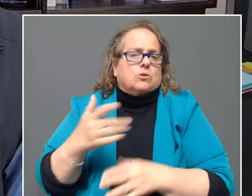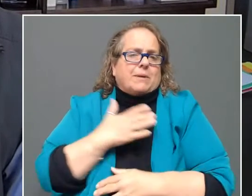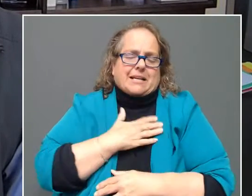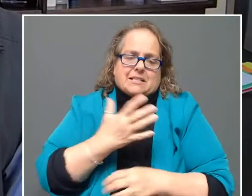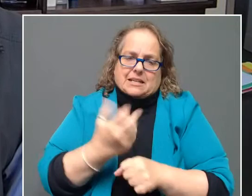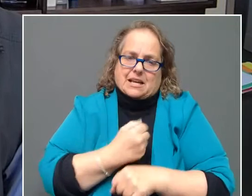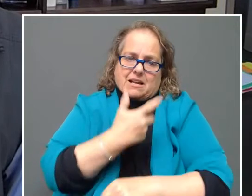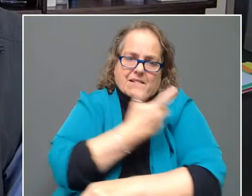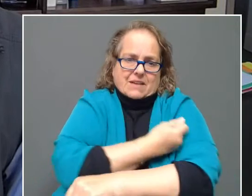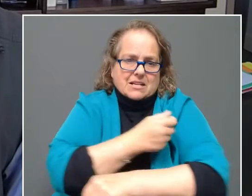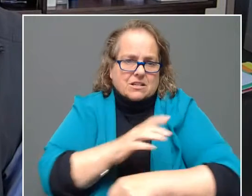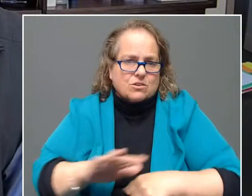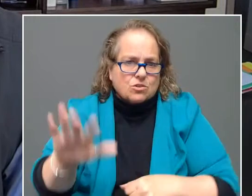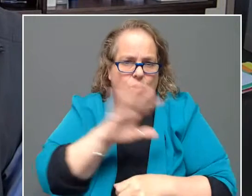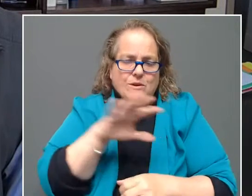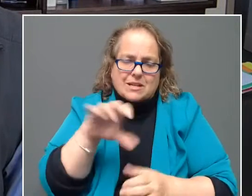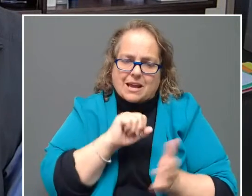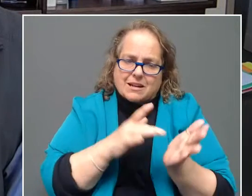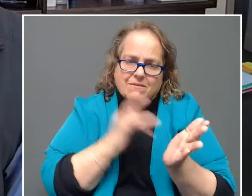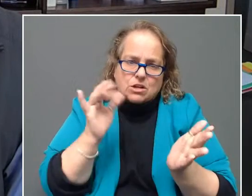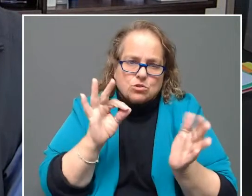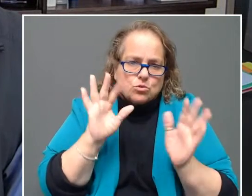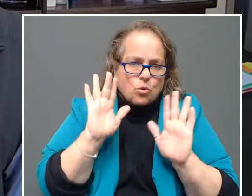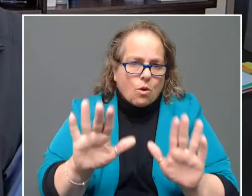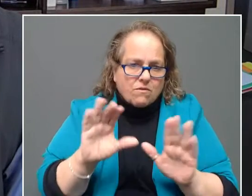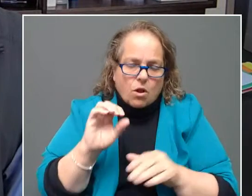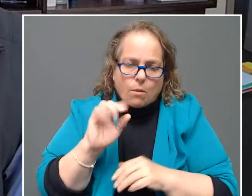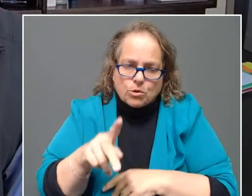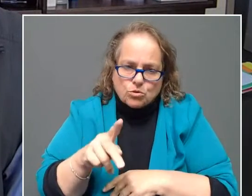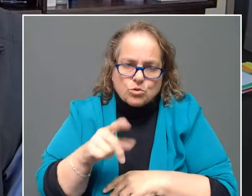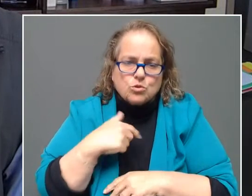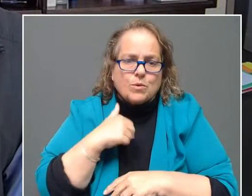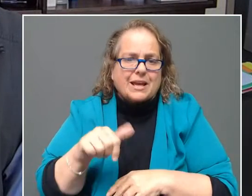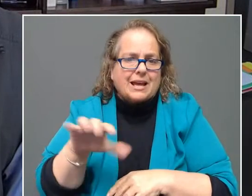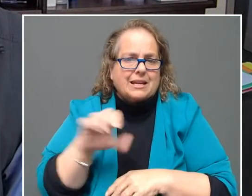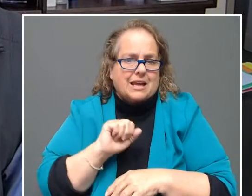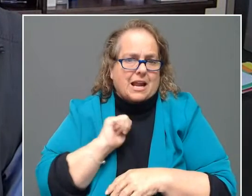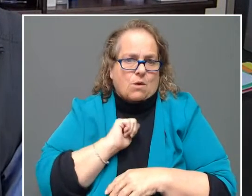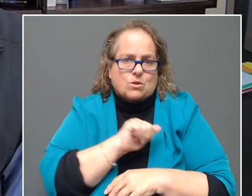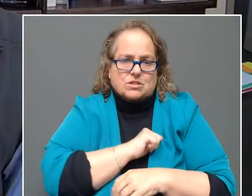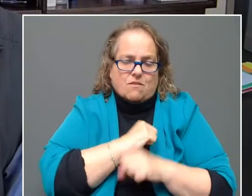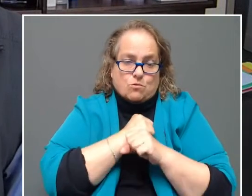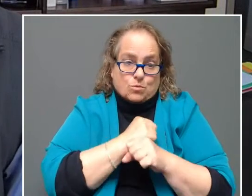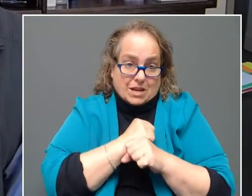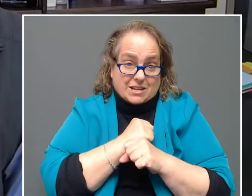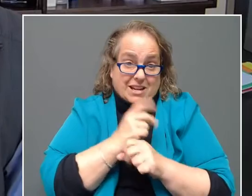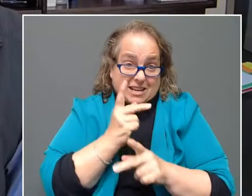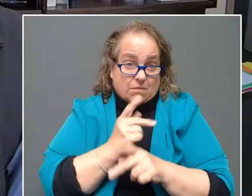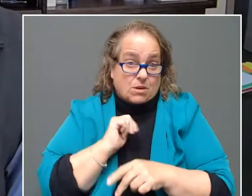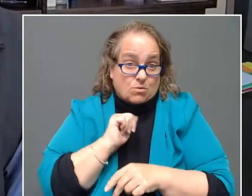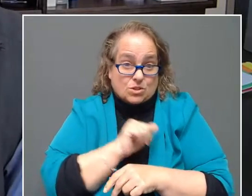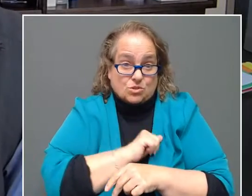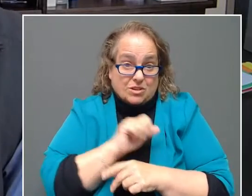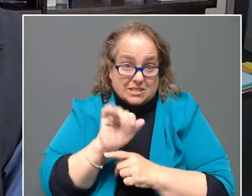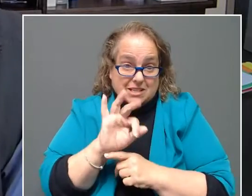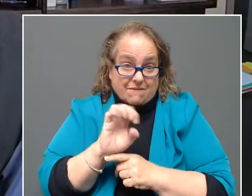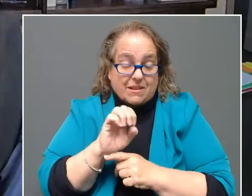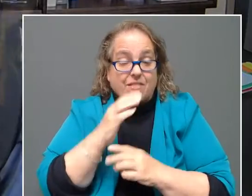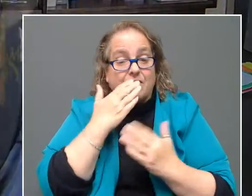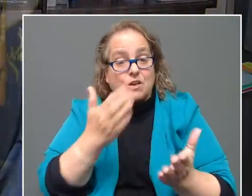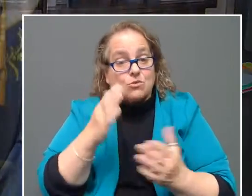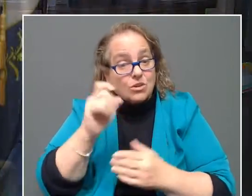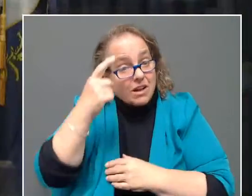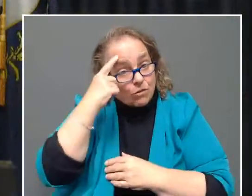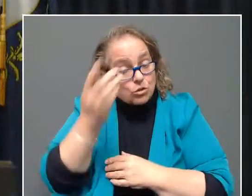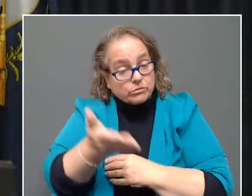go out and take advantage of this opportunity so we can get ourselves all protected and keep ourselves safe. Thank you very much. And Governor, back to you.